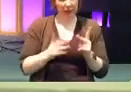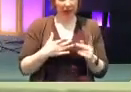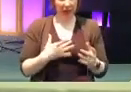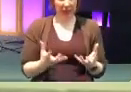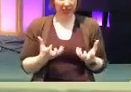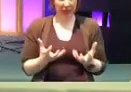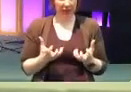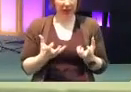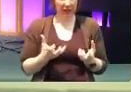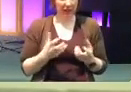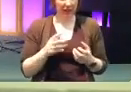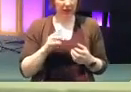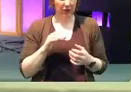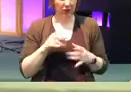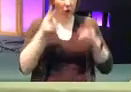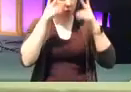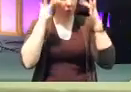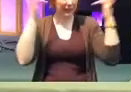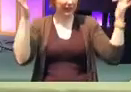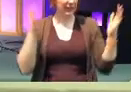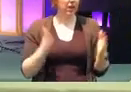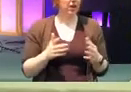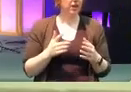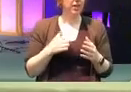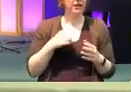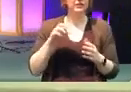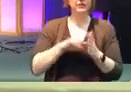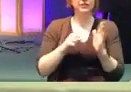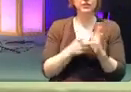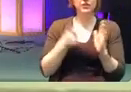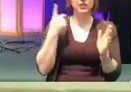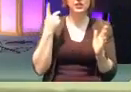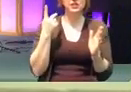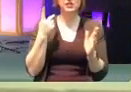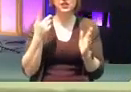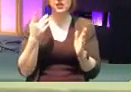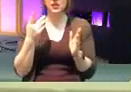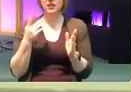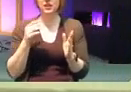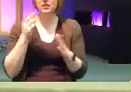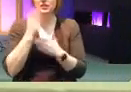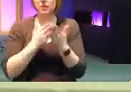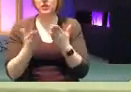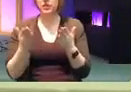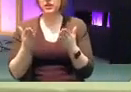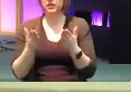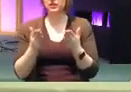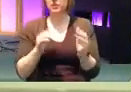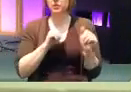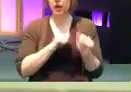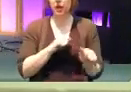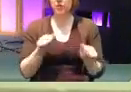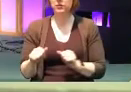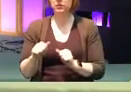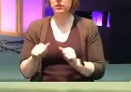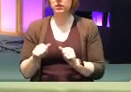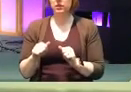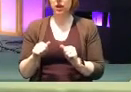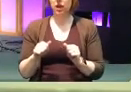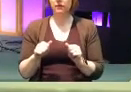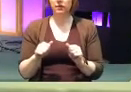thrive on risk. The edge, actually, the definition is to have an edge on someone or something. It's to have an